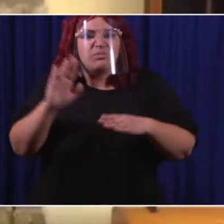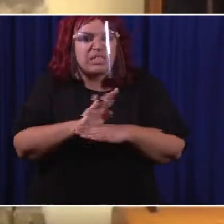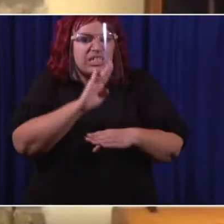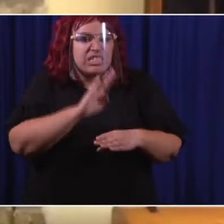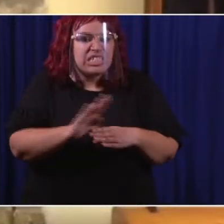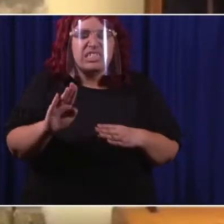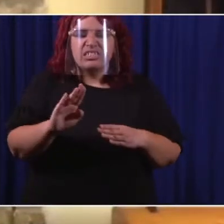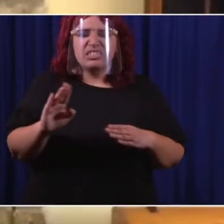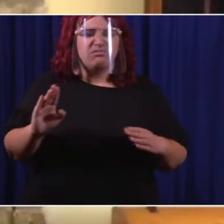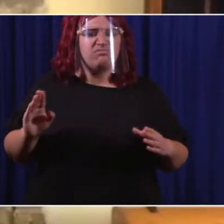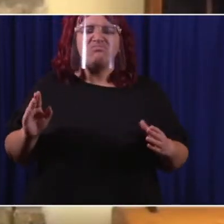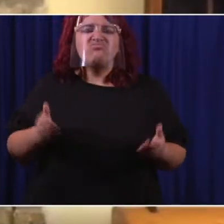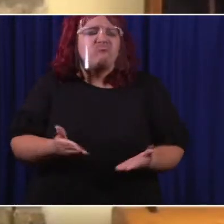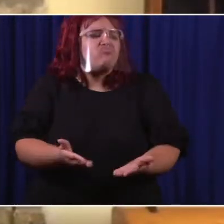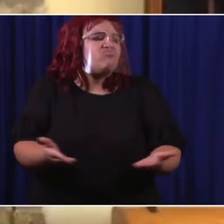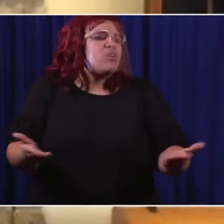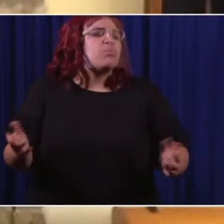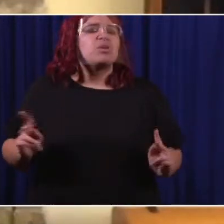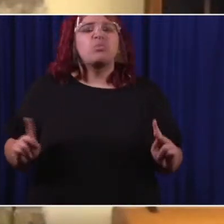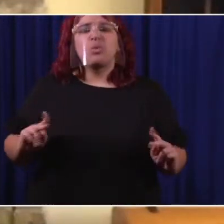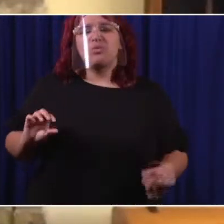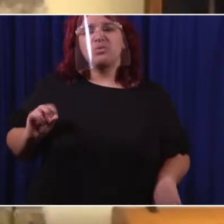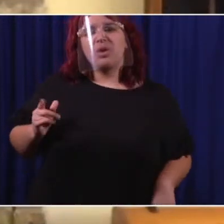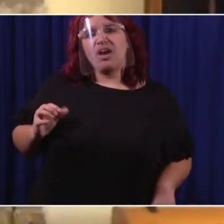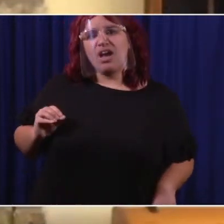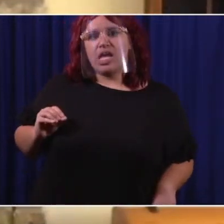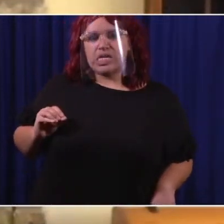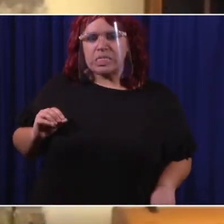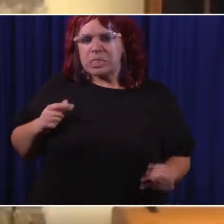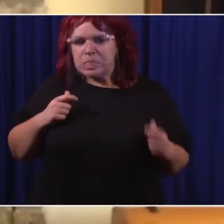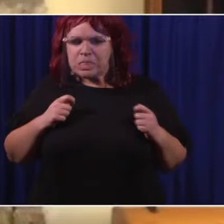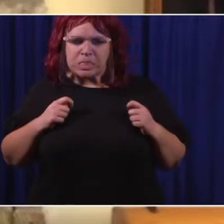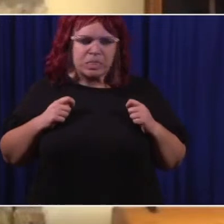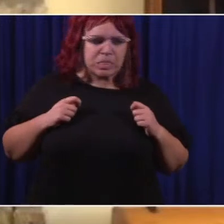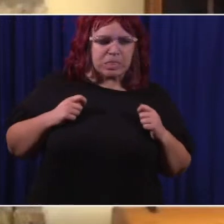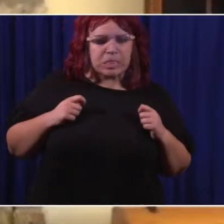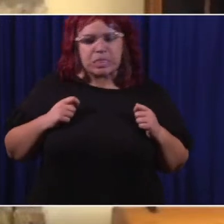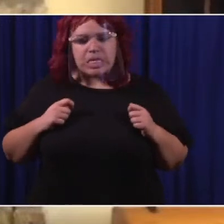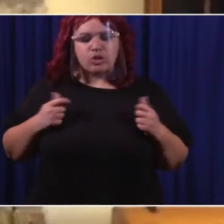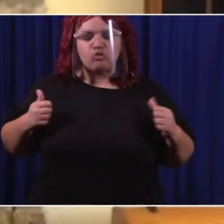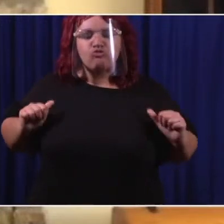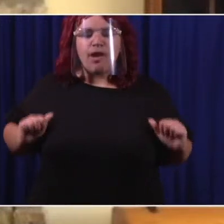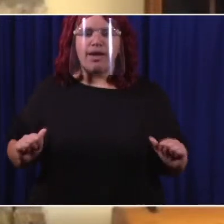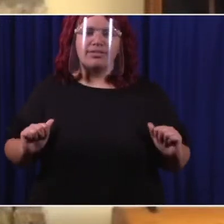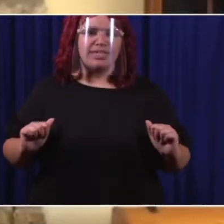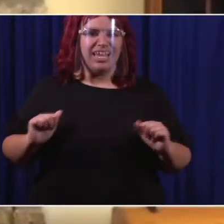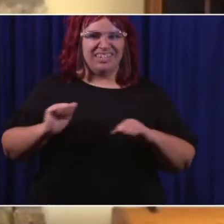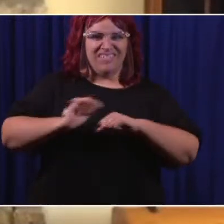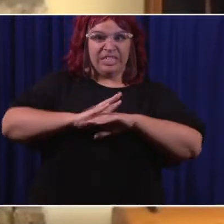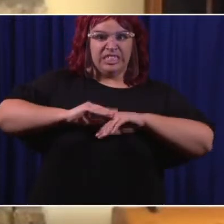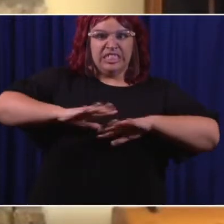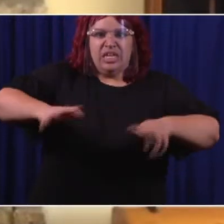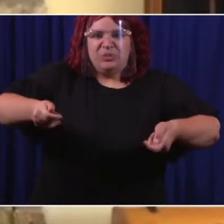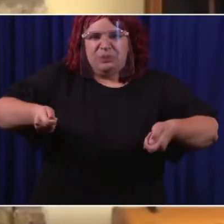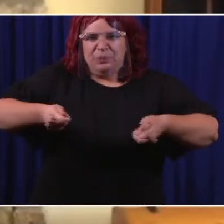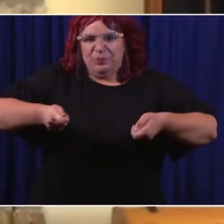to stem the spread of infection and keep themselves safe. Yet we still don't have